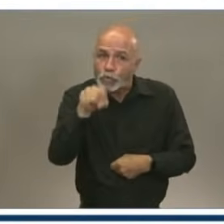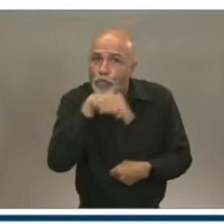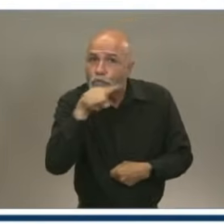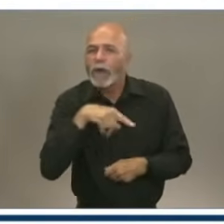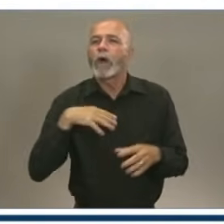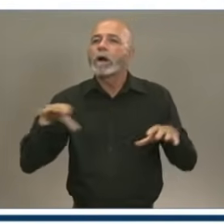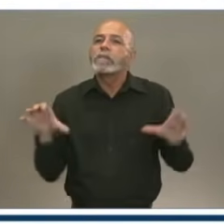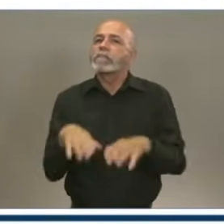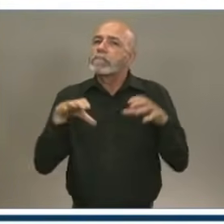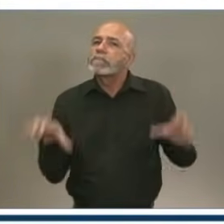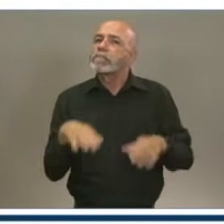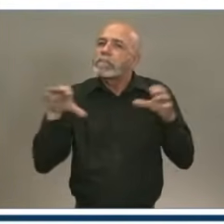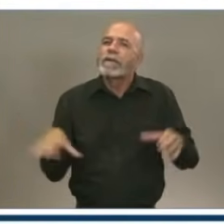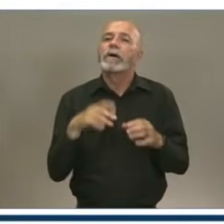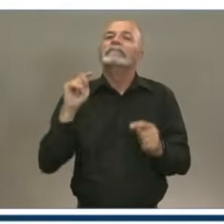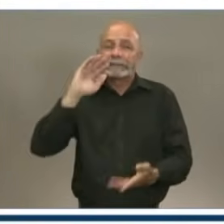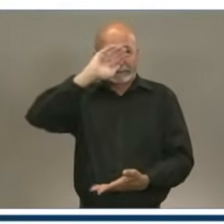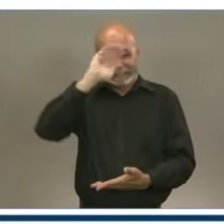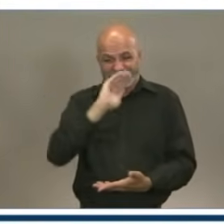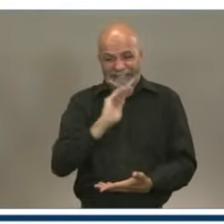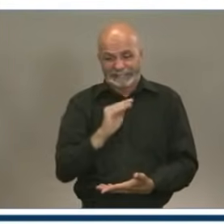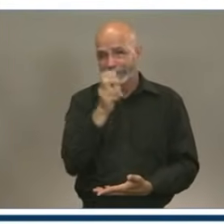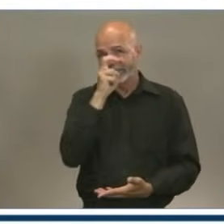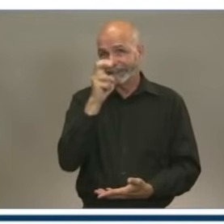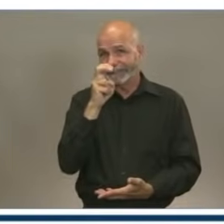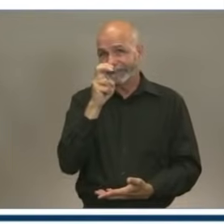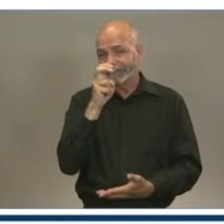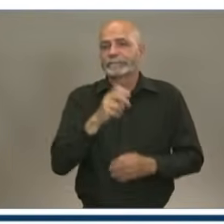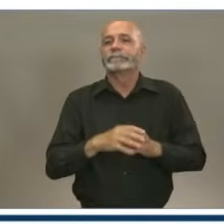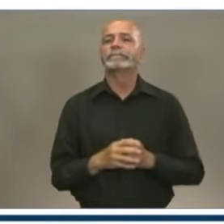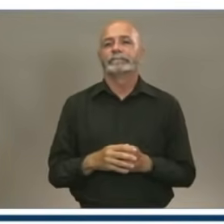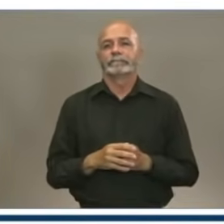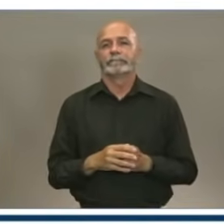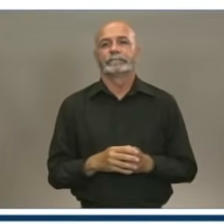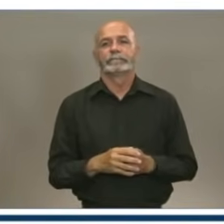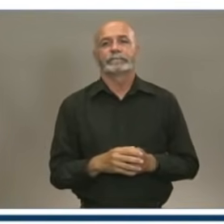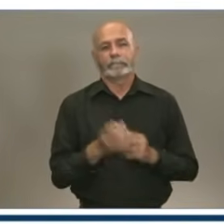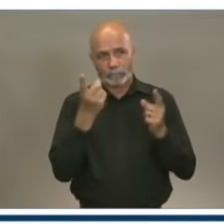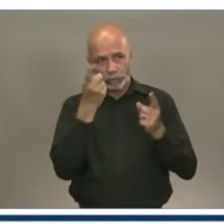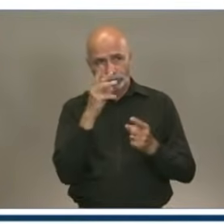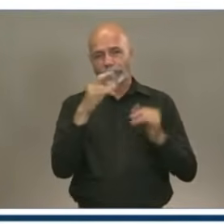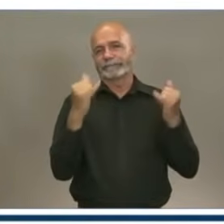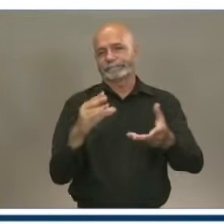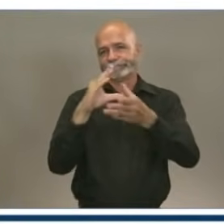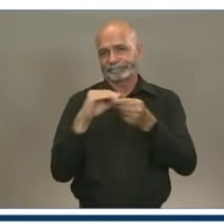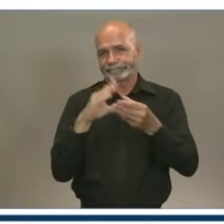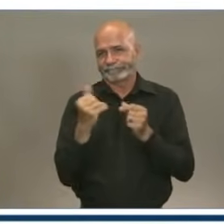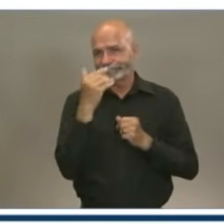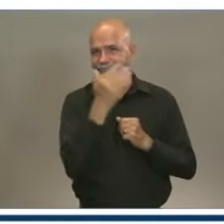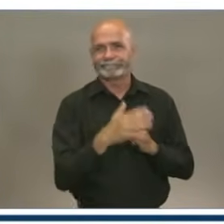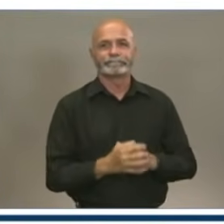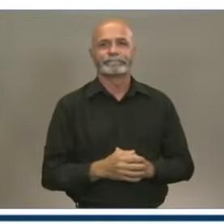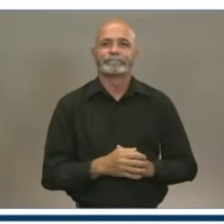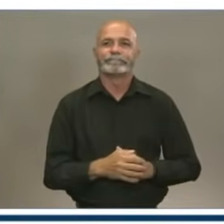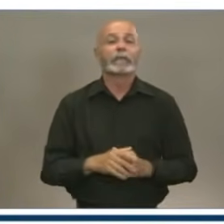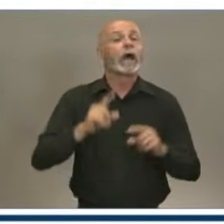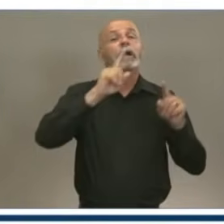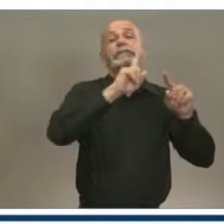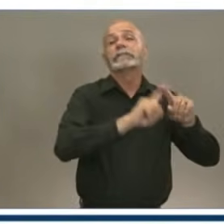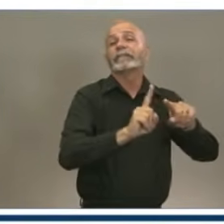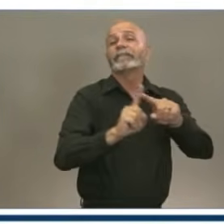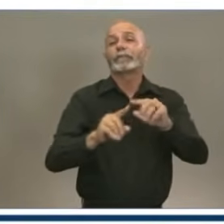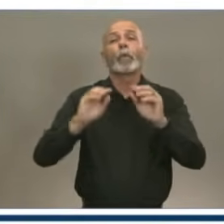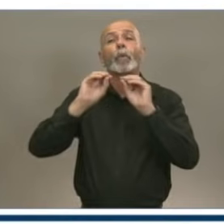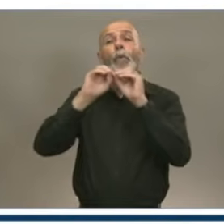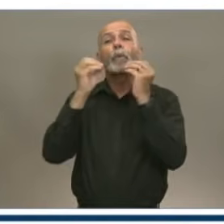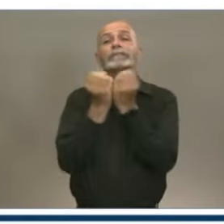Strang. Thank you, Premier, and good afternoon, everybody. Before I start, I want to acknowledge organizations such as Feed Nova Scotia